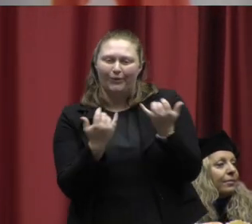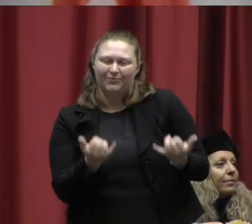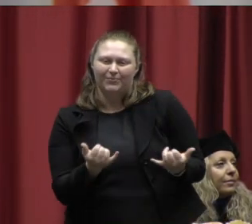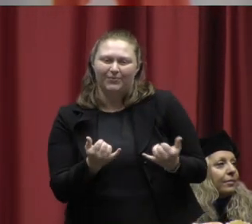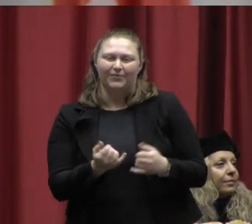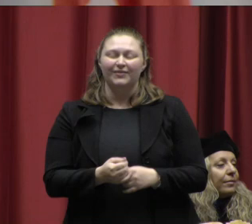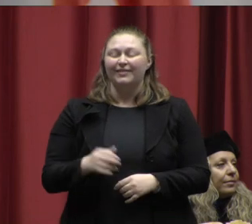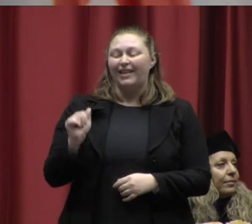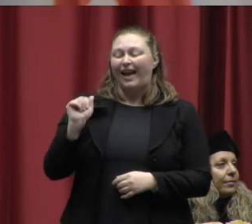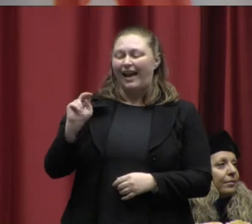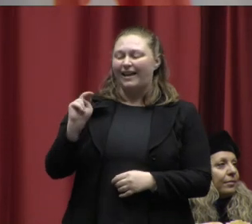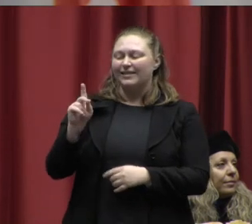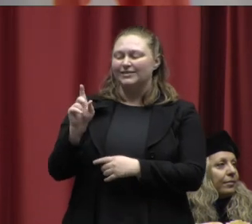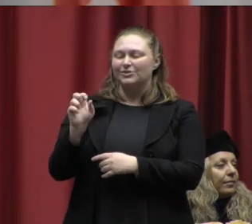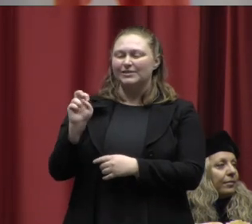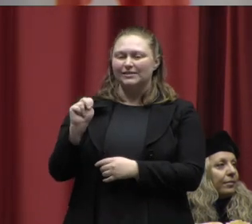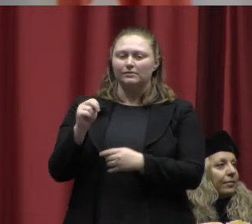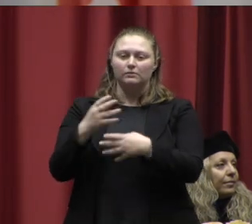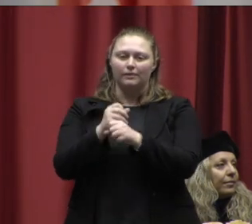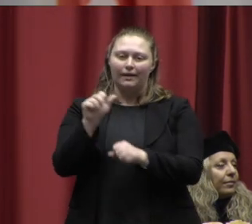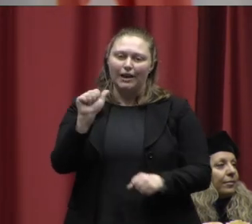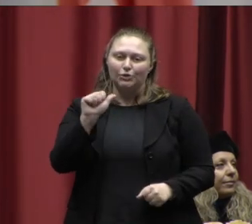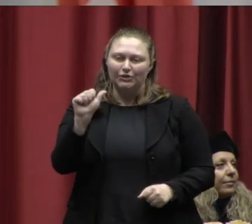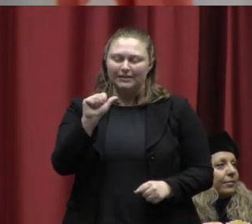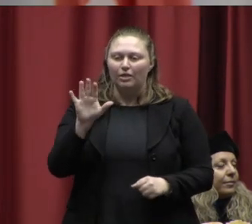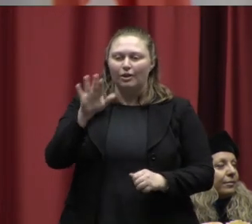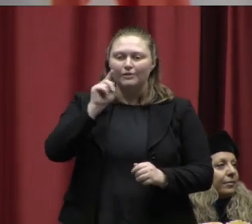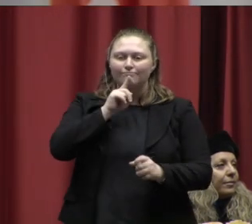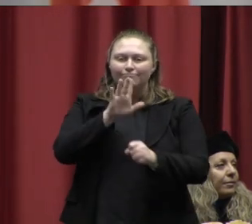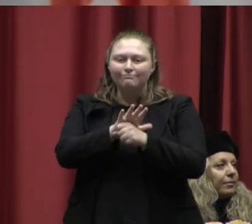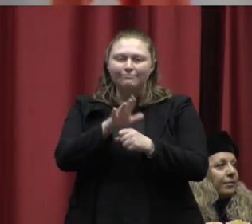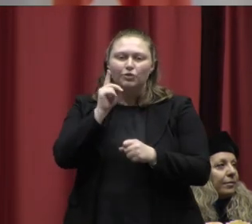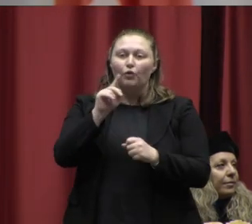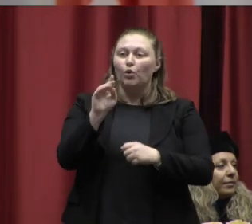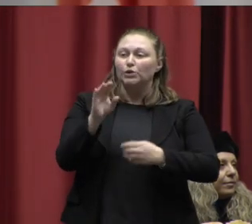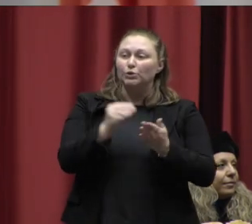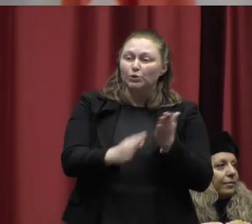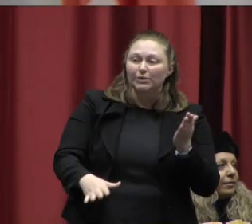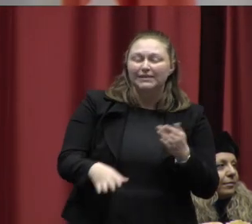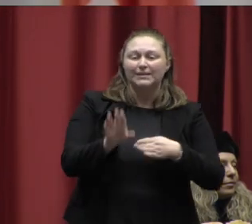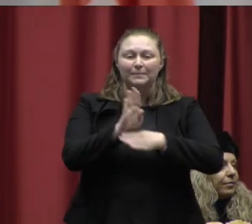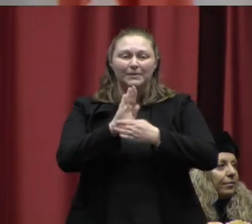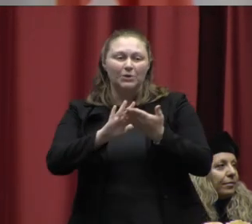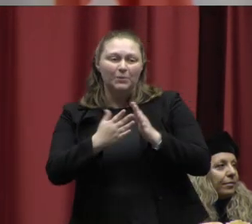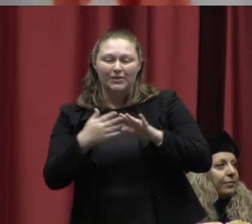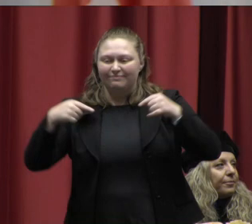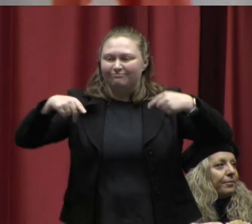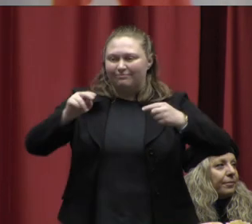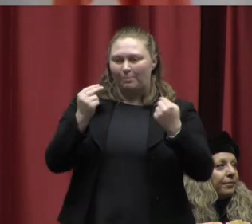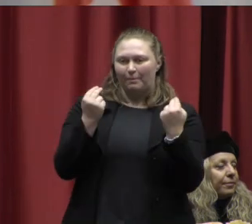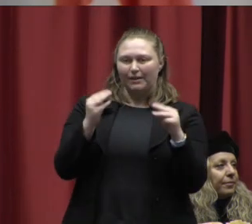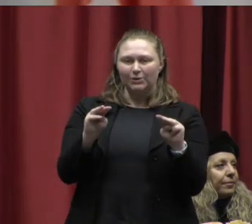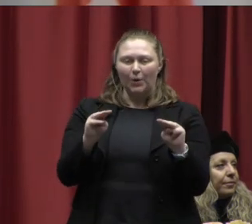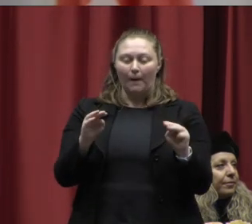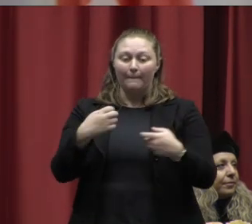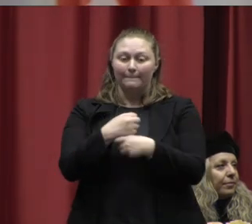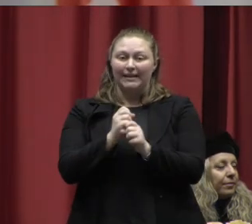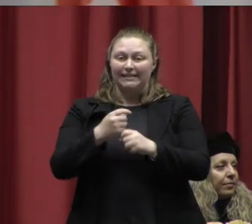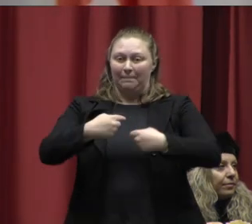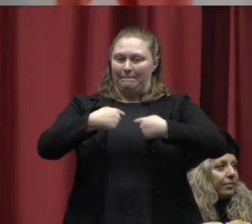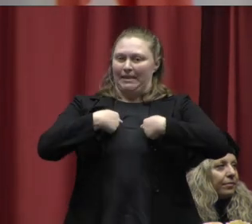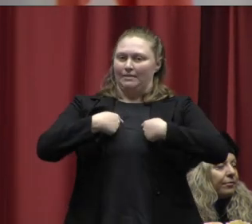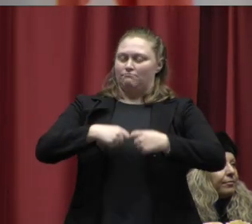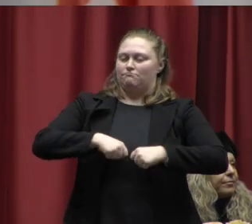Anderson's dedication to its students, the business community, and New Mexico make me beam with